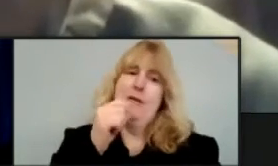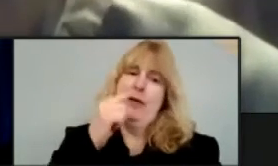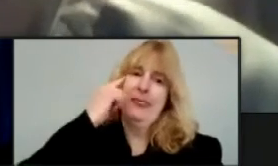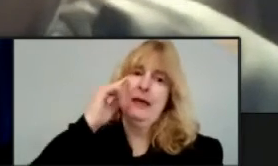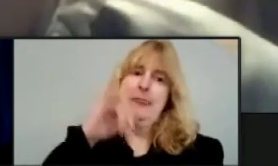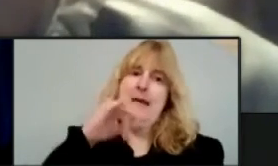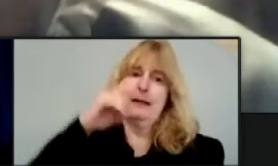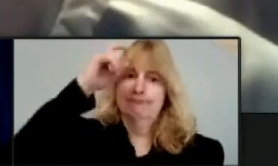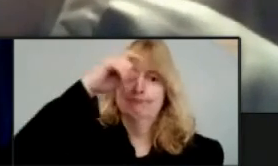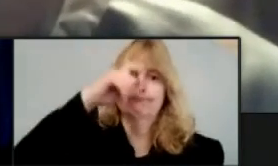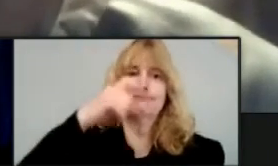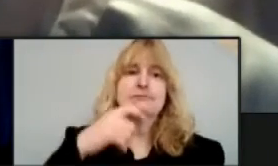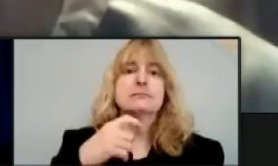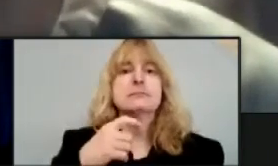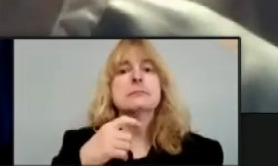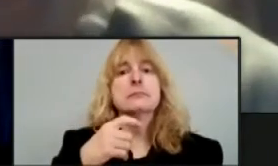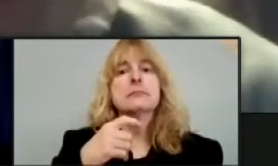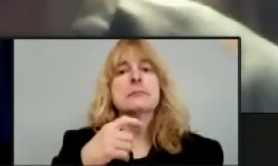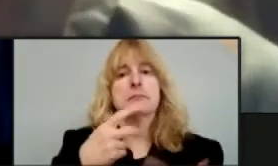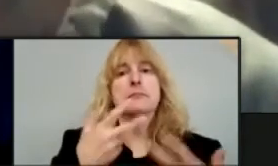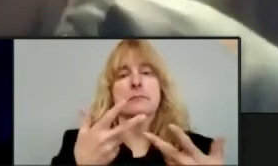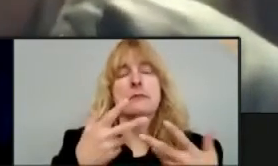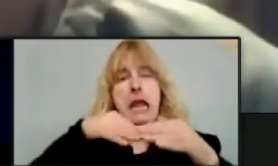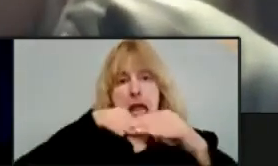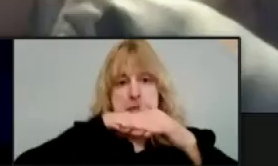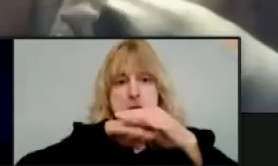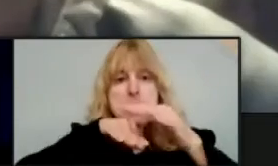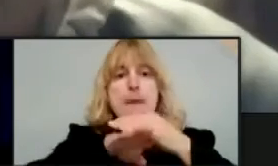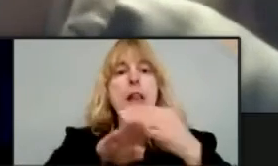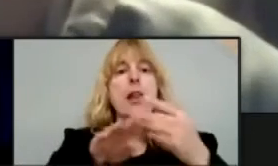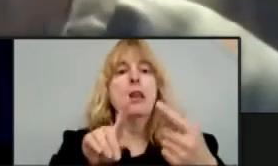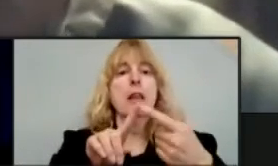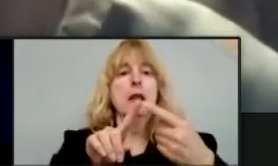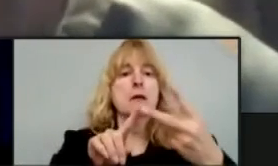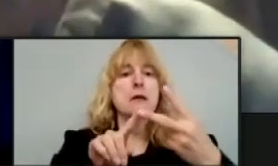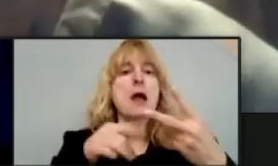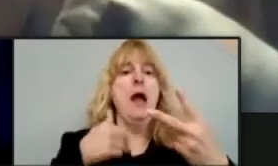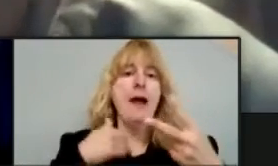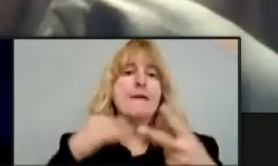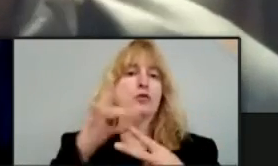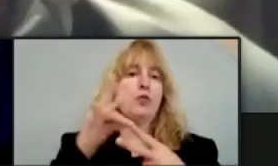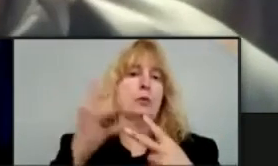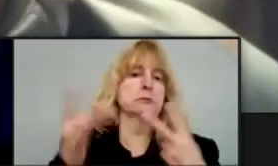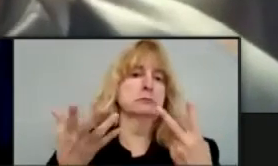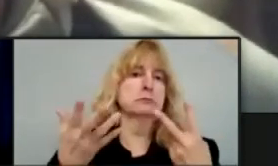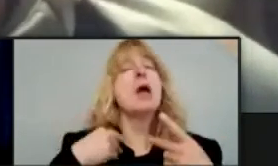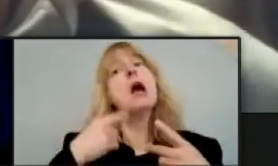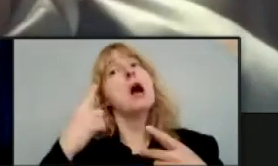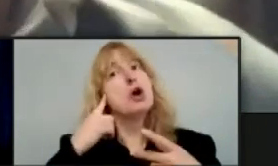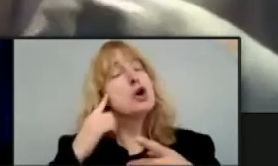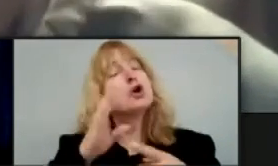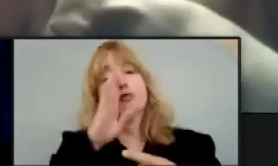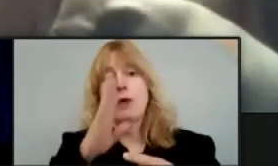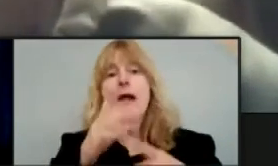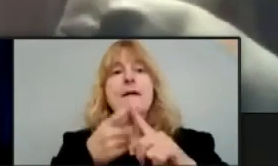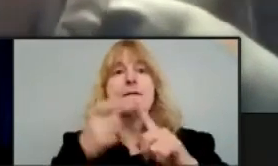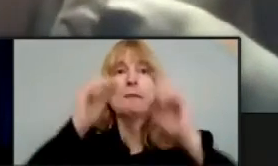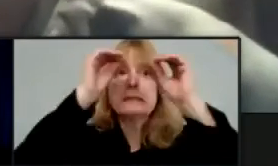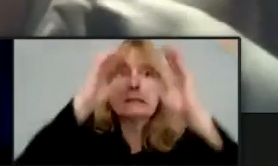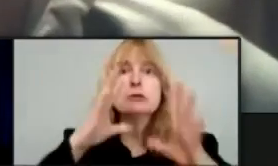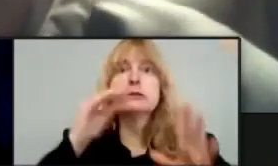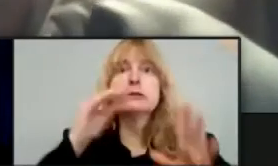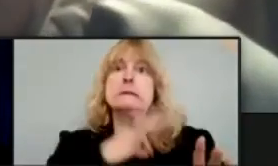view. So it's about accessibility. I do know I've heard directly from teachers and staff that they are excited